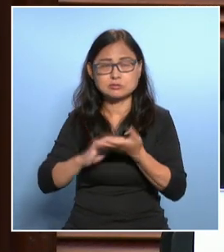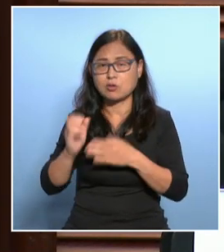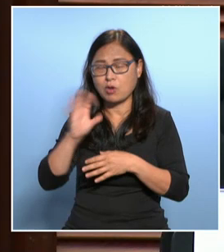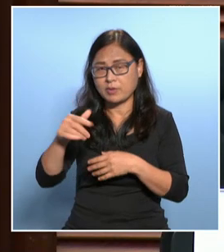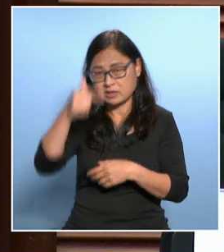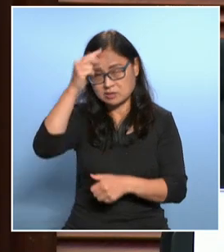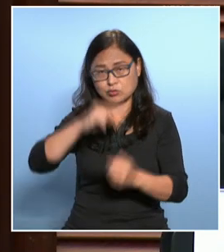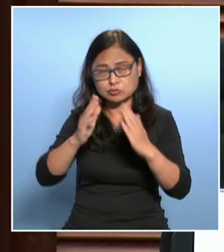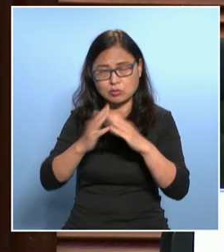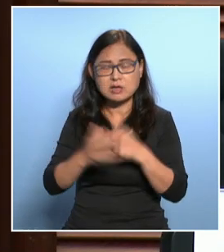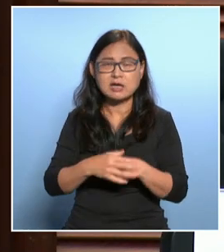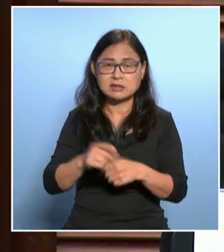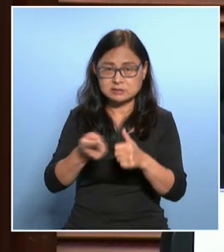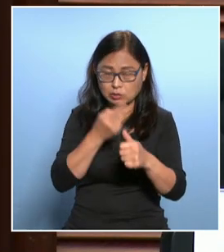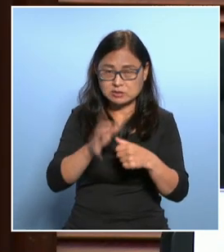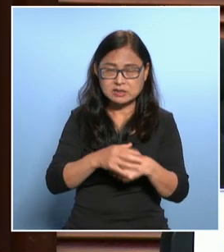meeting,